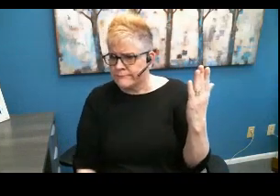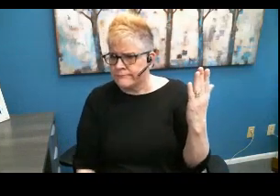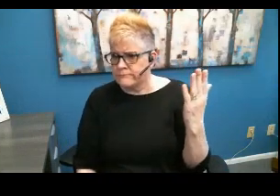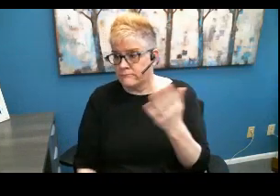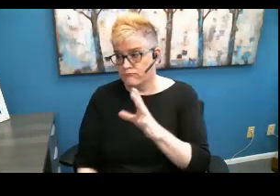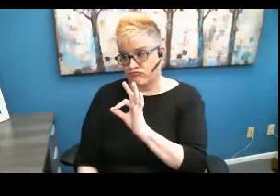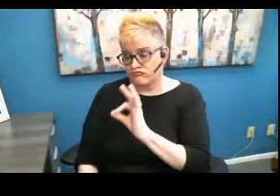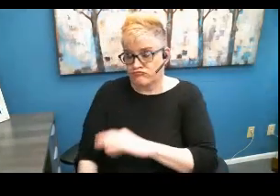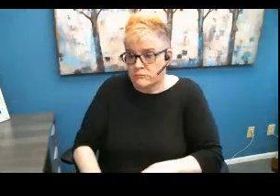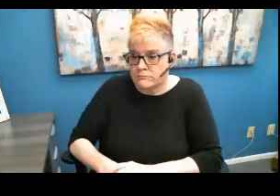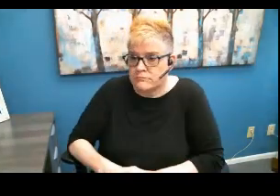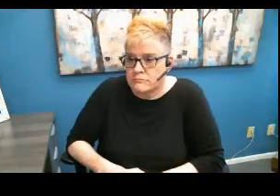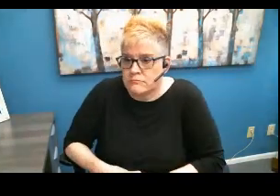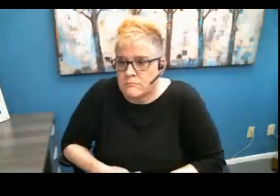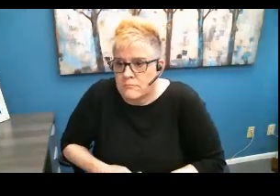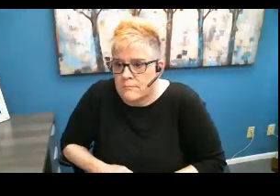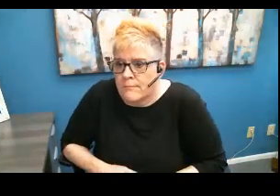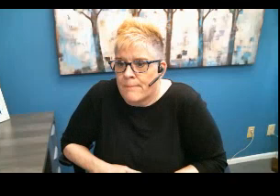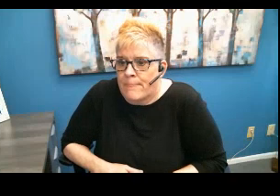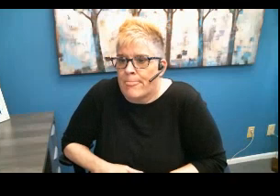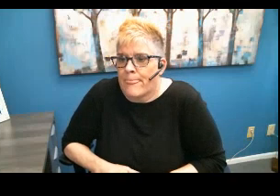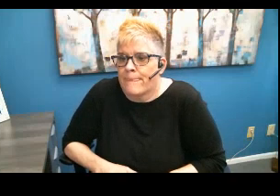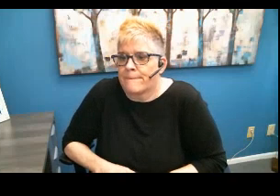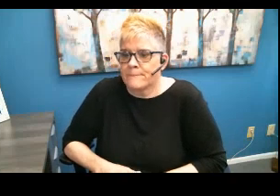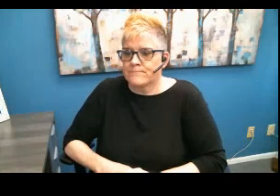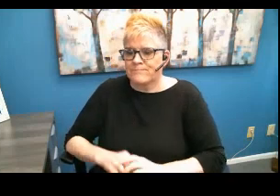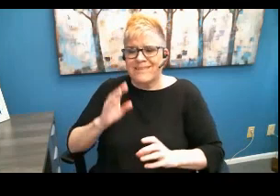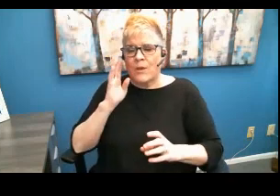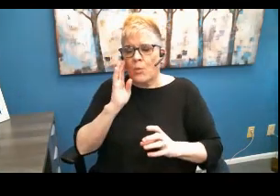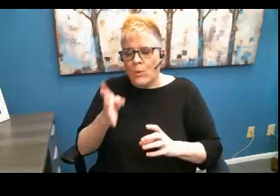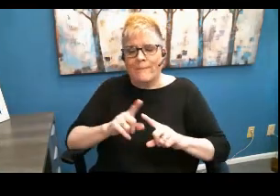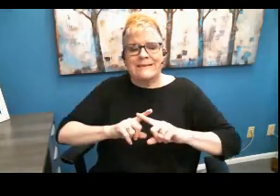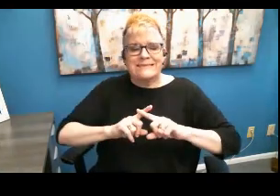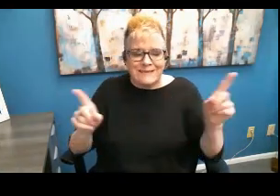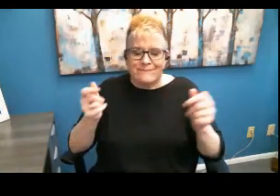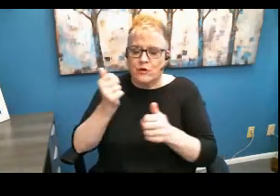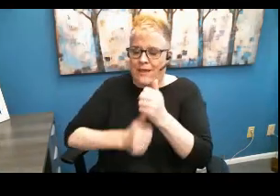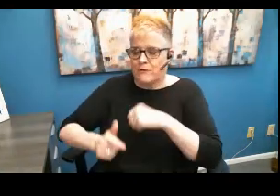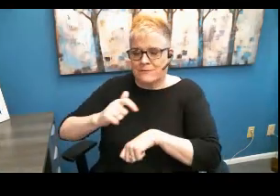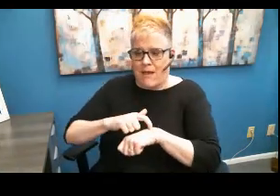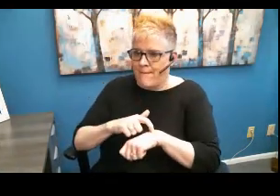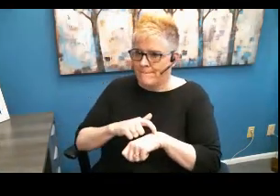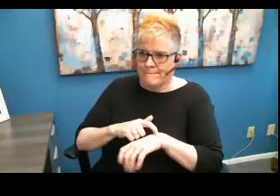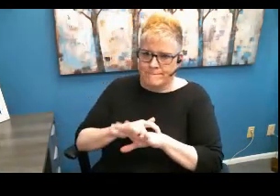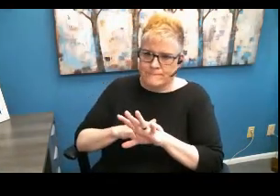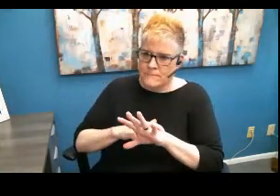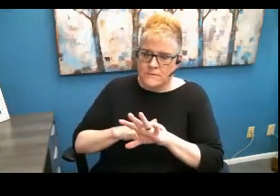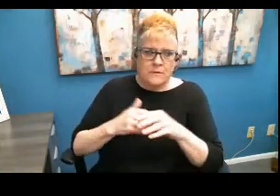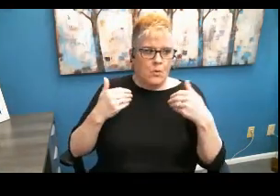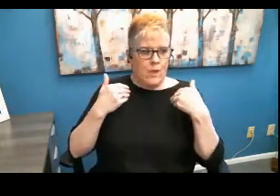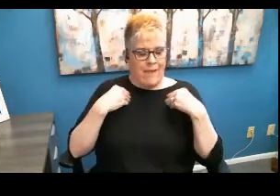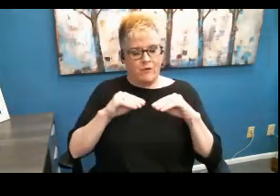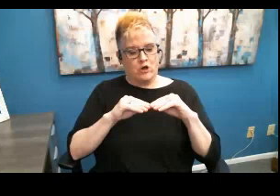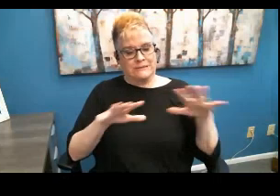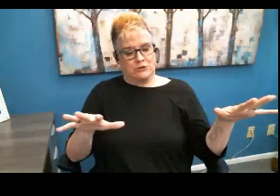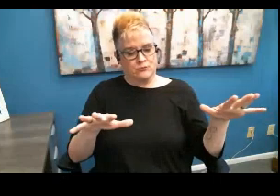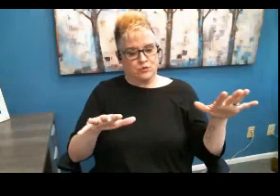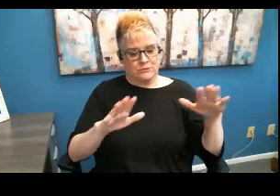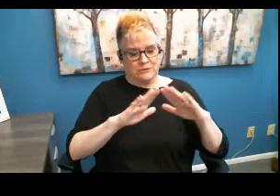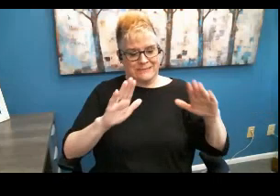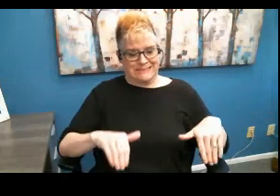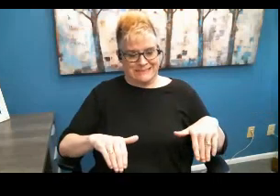question. And it will be different every time. I mentioned, we have our distribution system, a spider